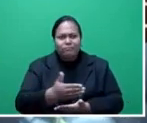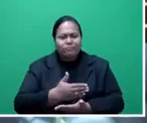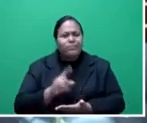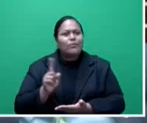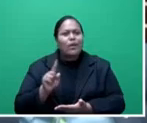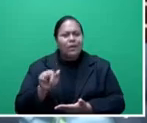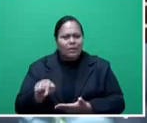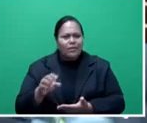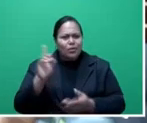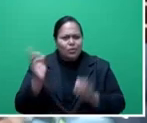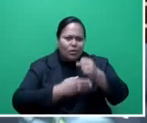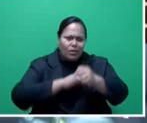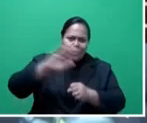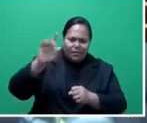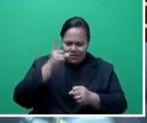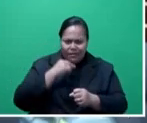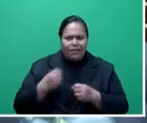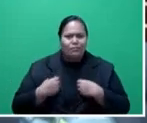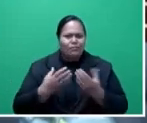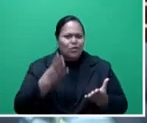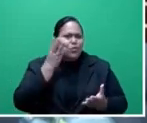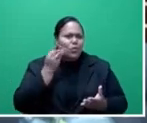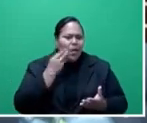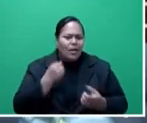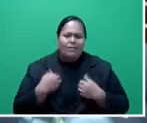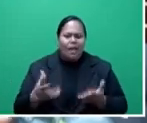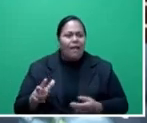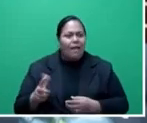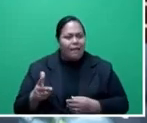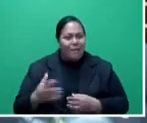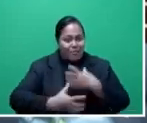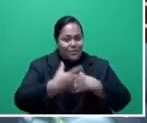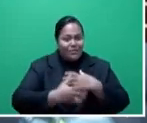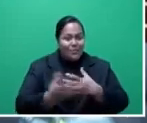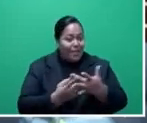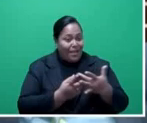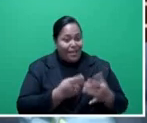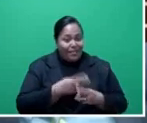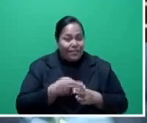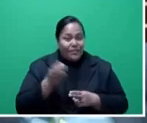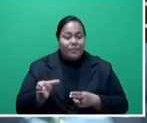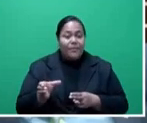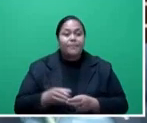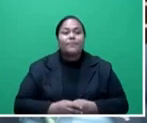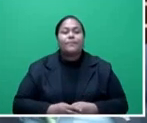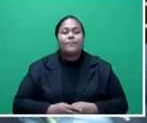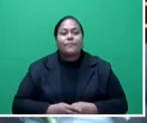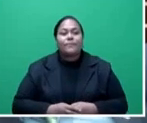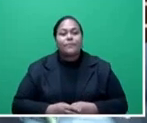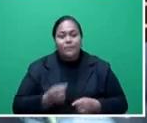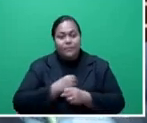it on hire to other farmers, Honorable Speaker, sir. There is additional income for these particular cooperatives. And our